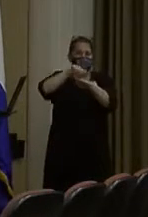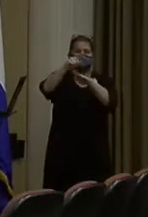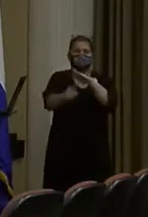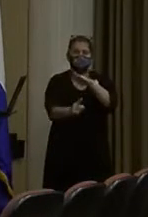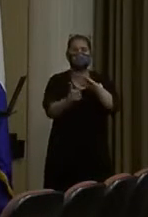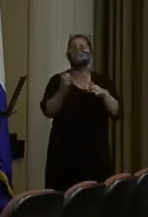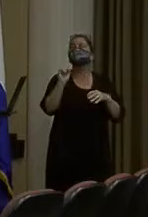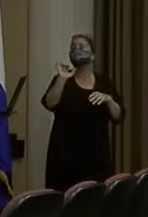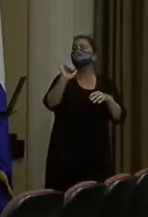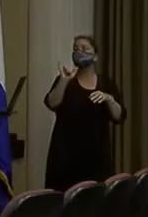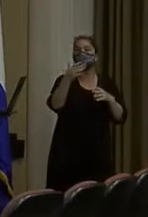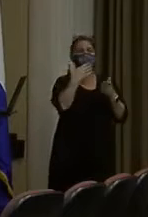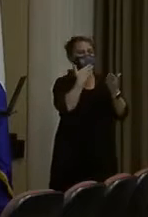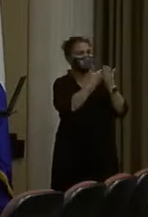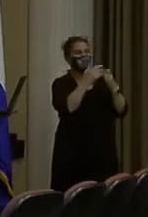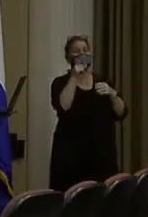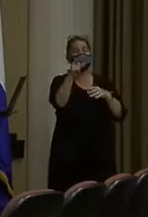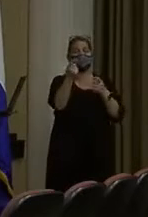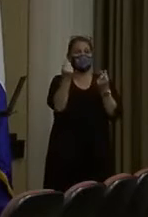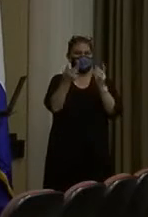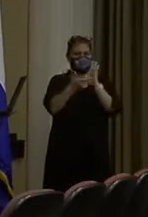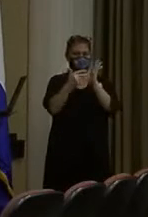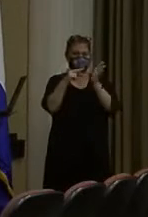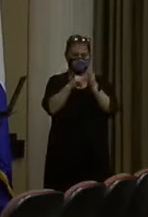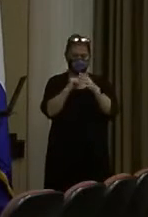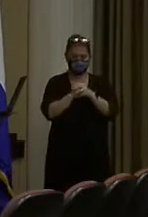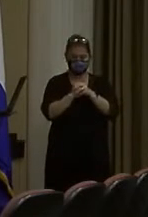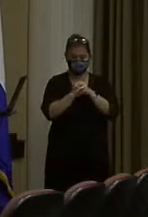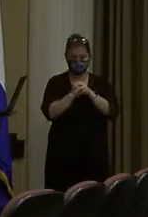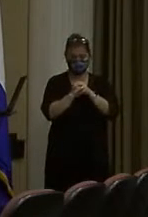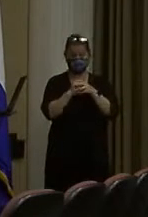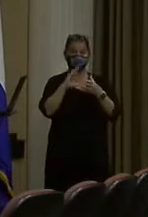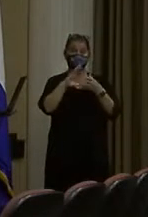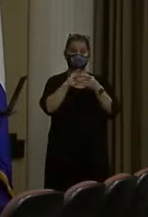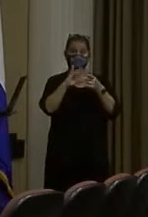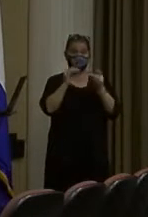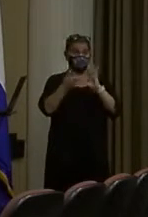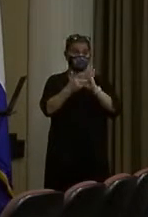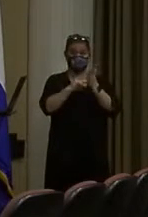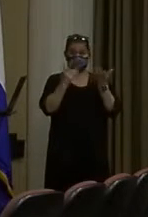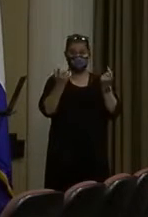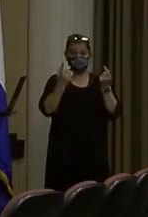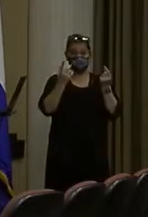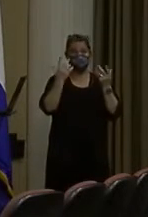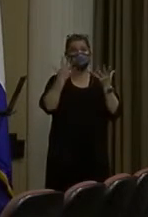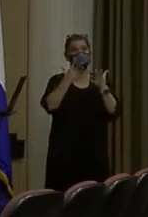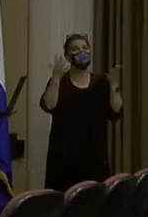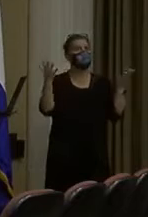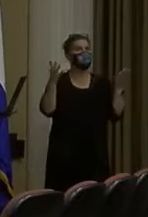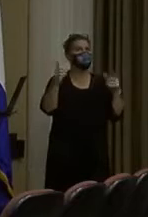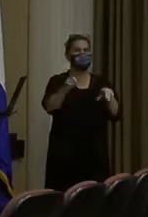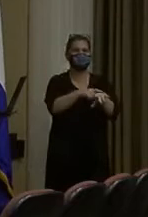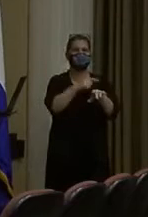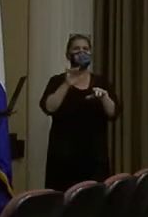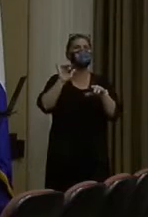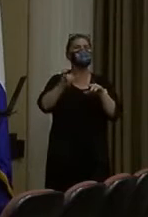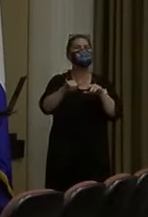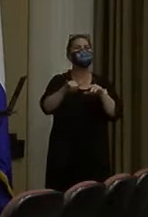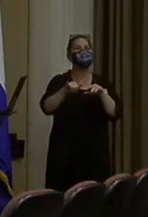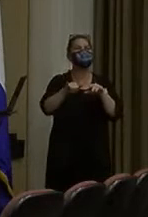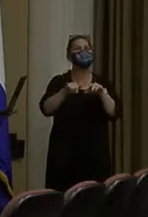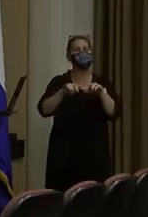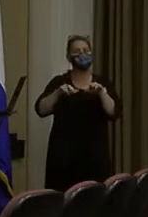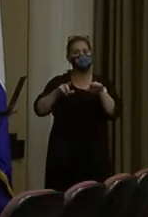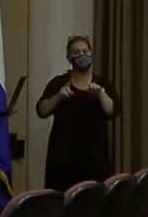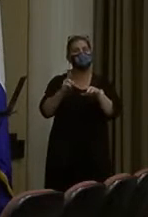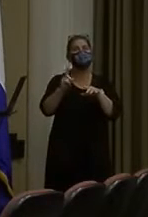Woo! What does this mean? Well, it means that for too long we've been venturing downstream, right? Taking care of